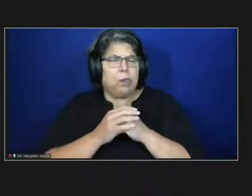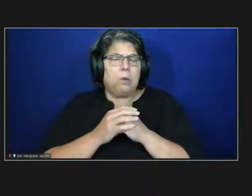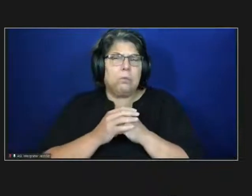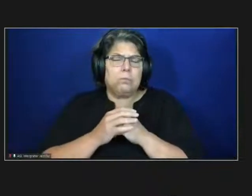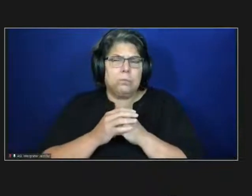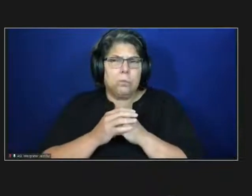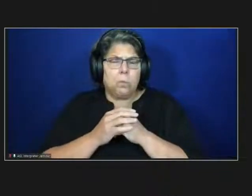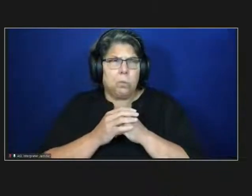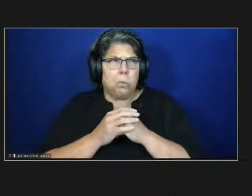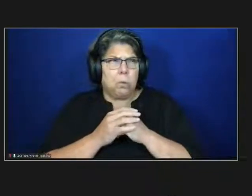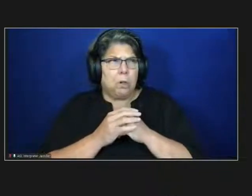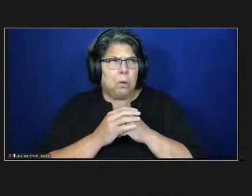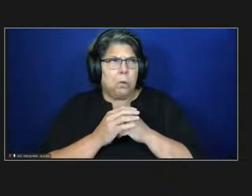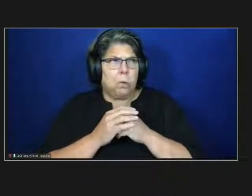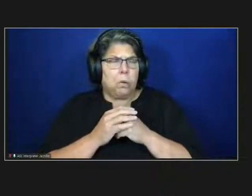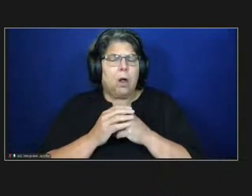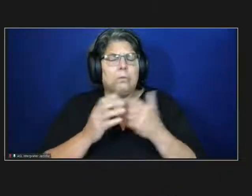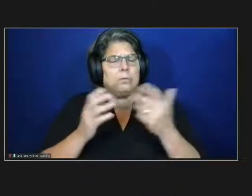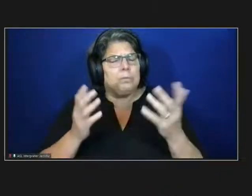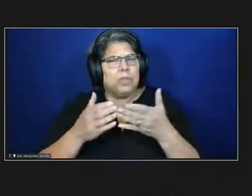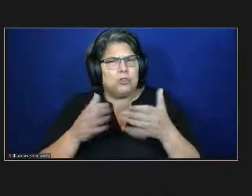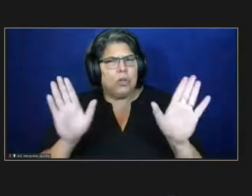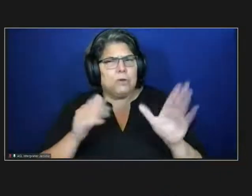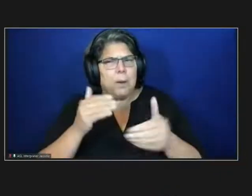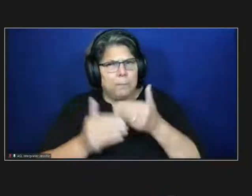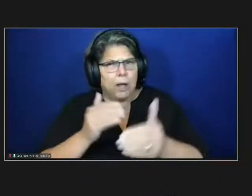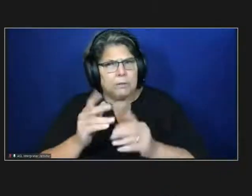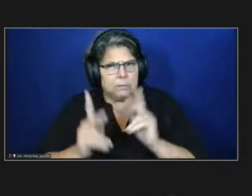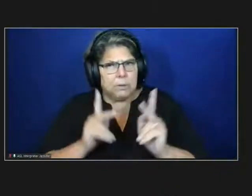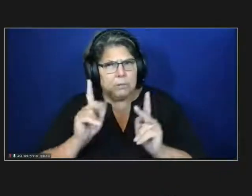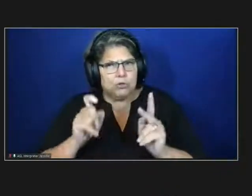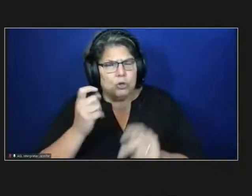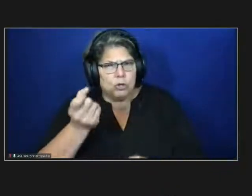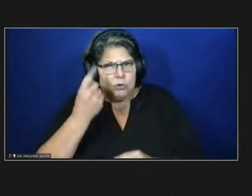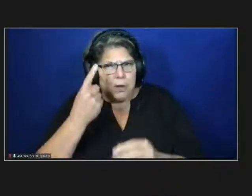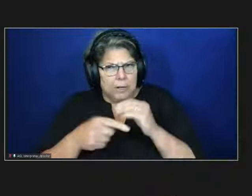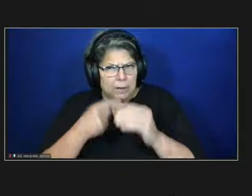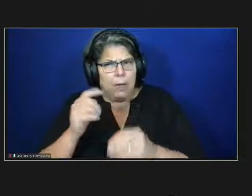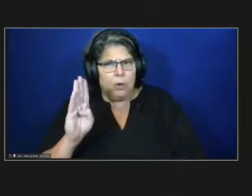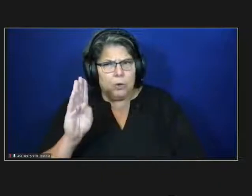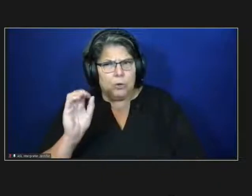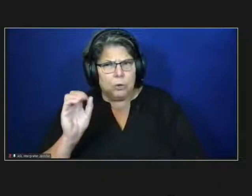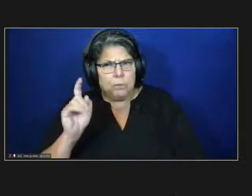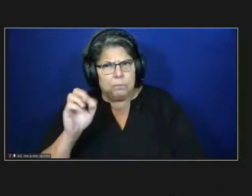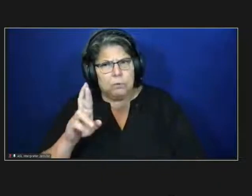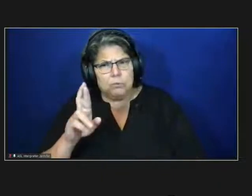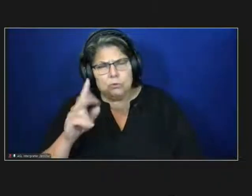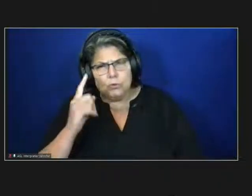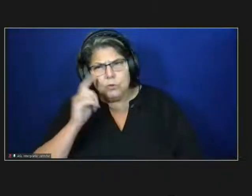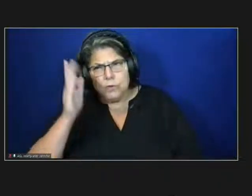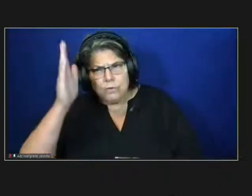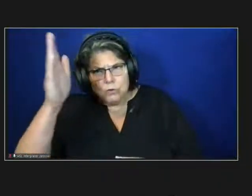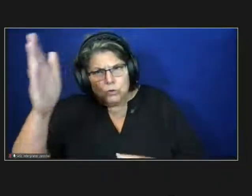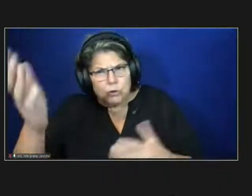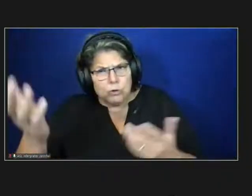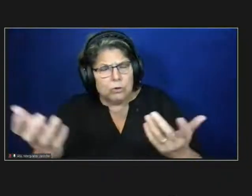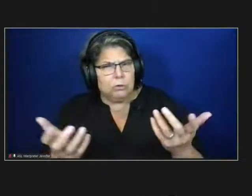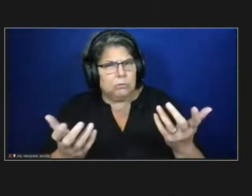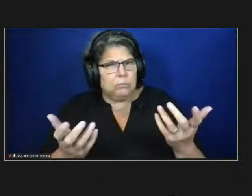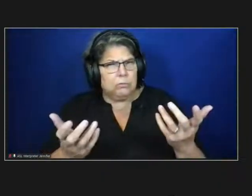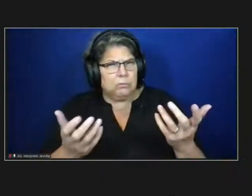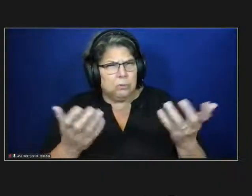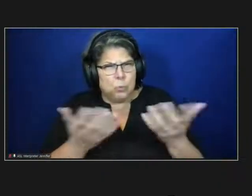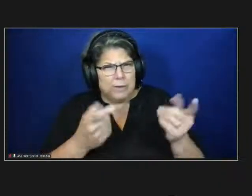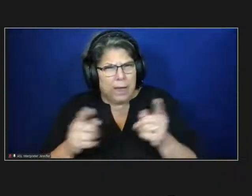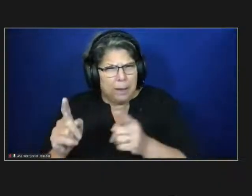sort of the general process that people should understand for these booster shots moving forward, as what's happening with